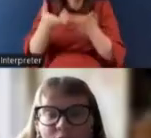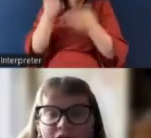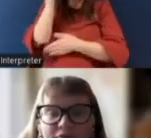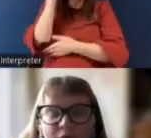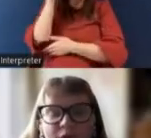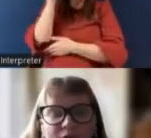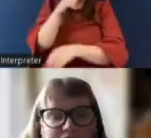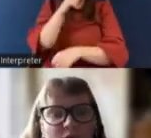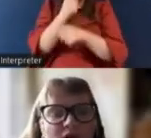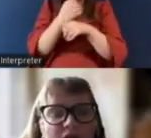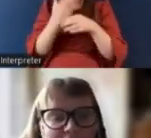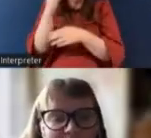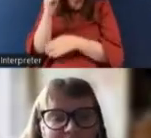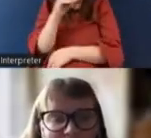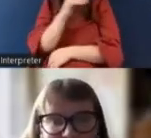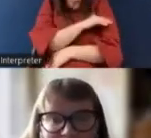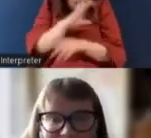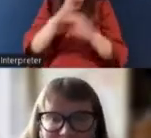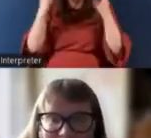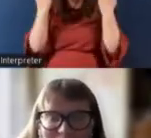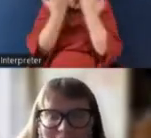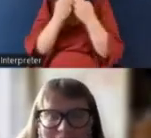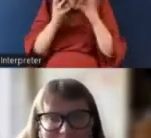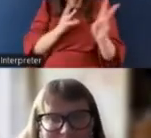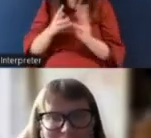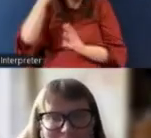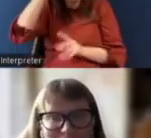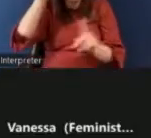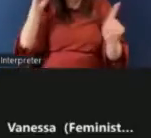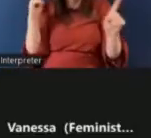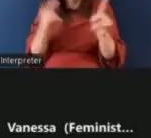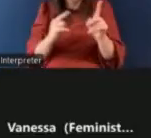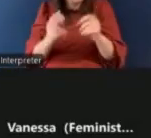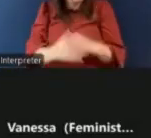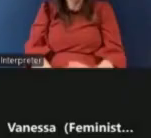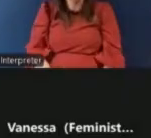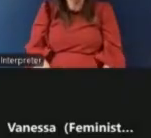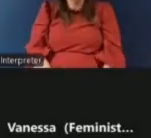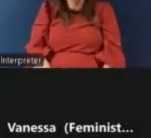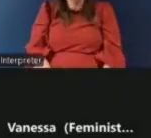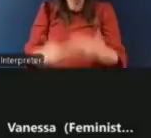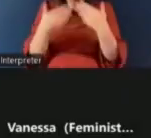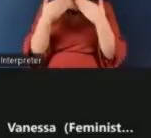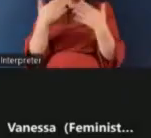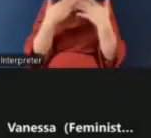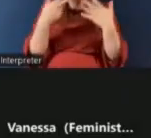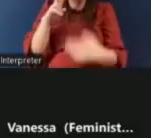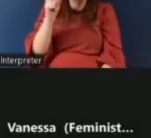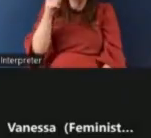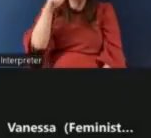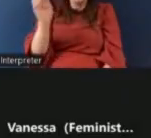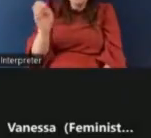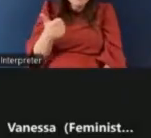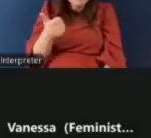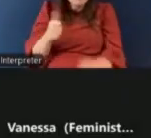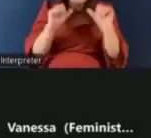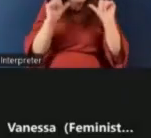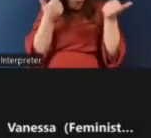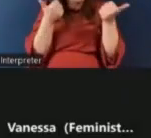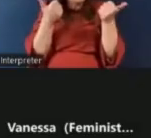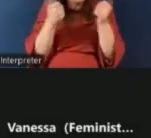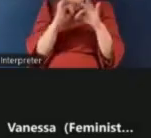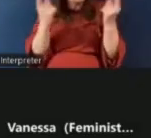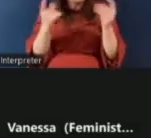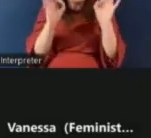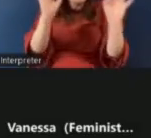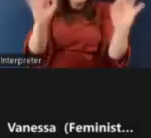importance of this work from Community Work Ireland's perspective. Thanks, Vanessa, and good afternoon, everybody. It's